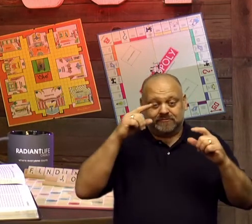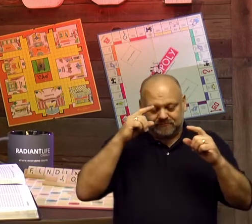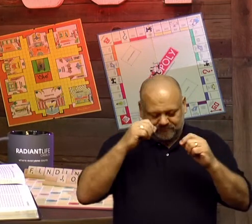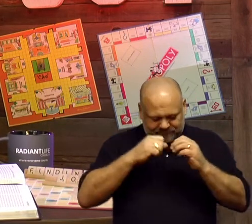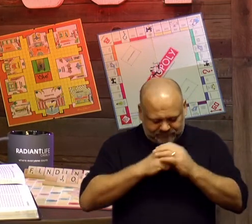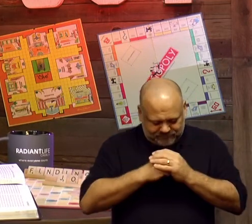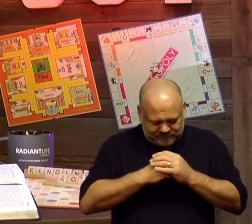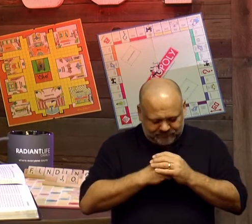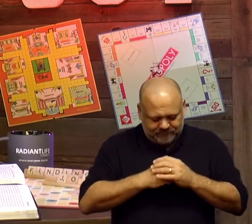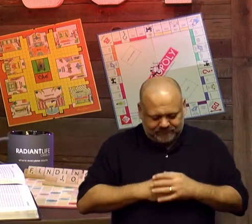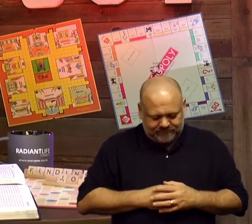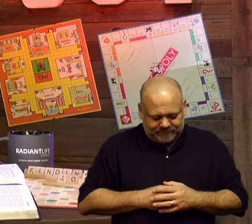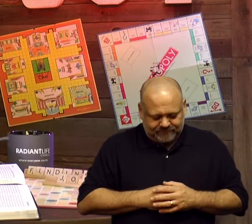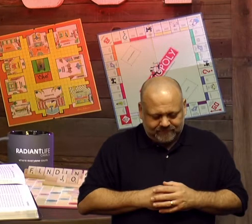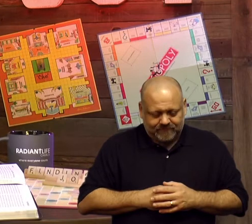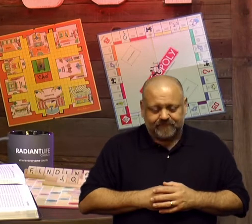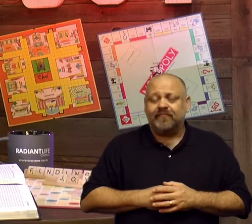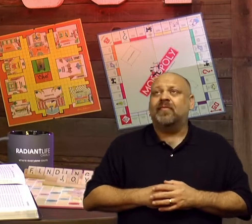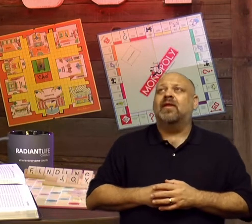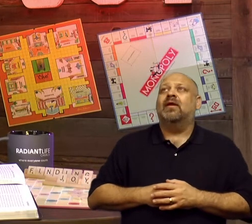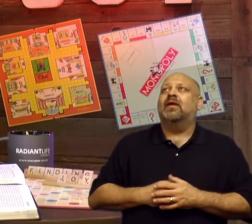eyes and bow your heads with me?